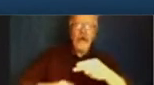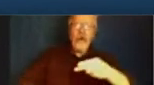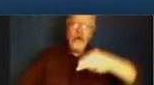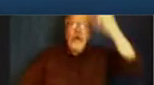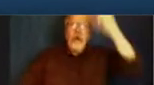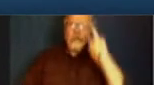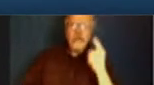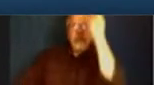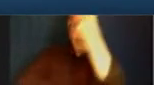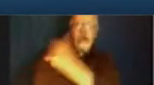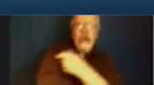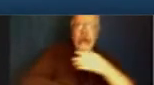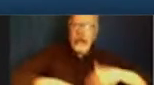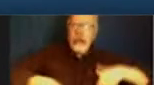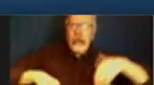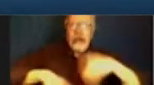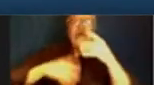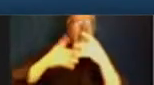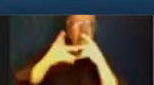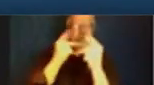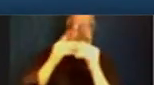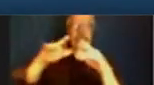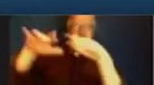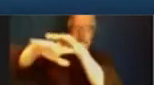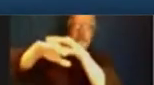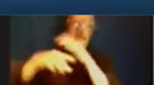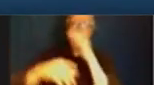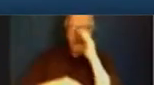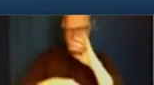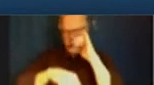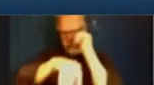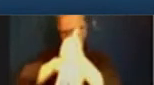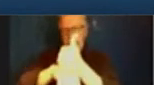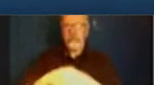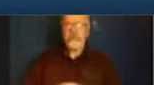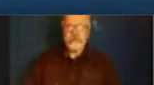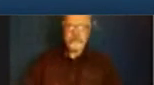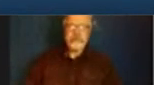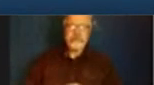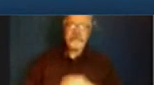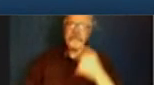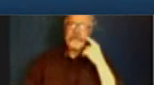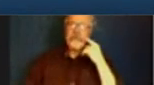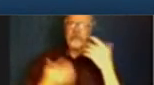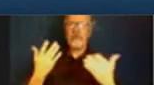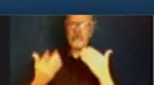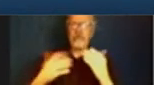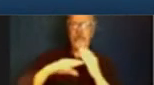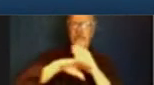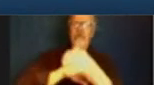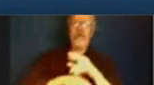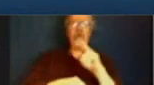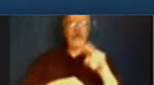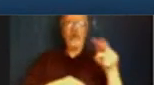a high throughput one in the hundreds and or thousands. So we appreciate that effort.